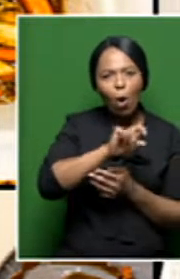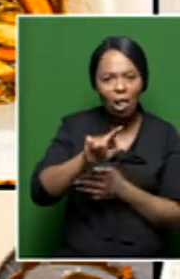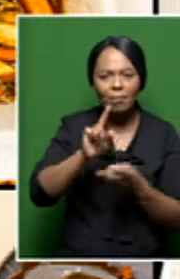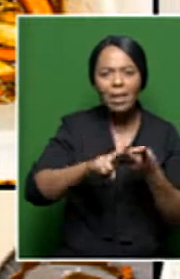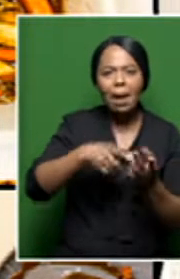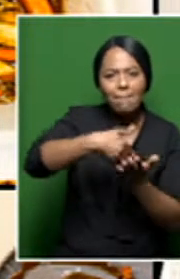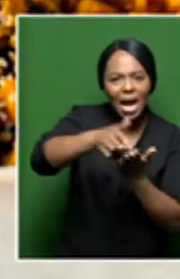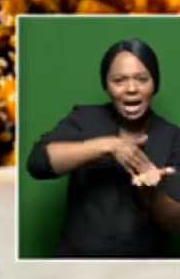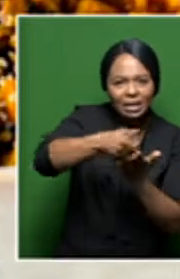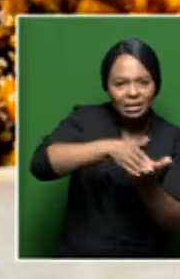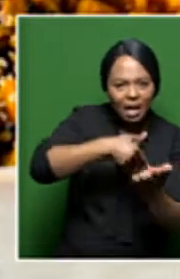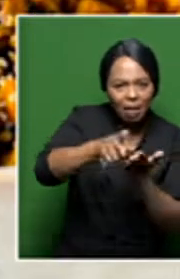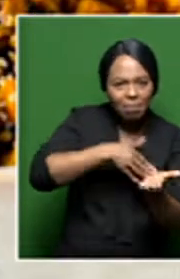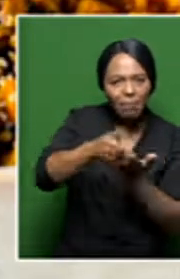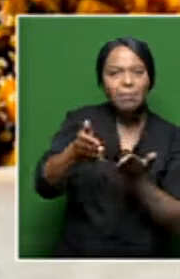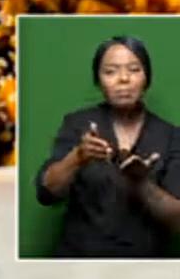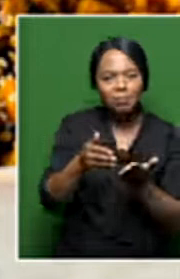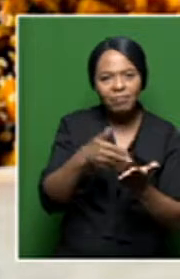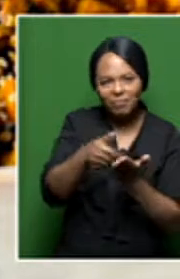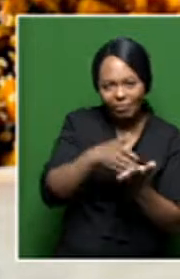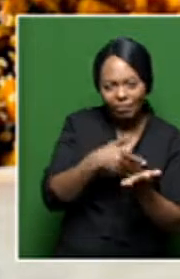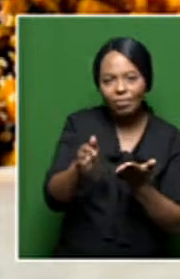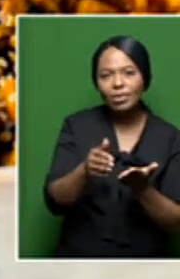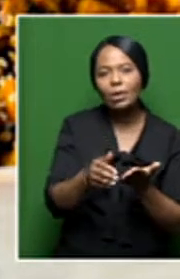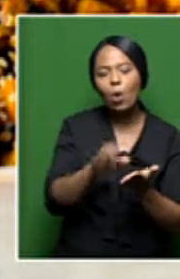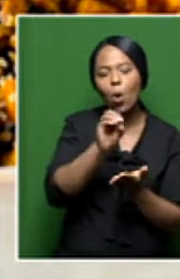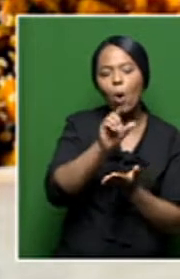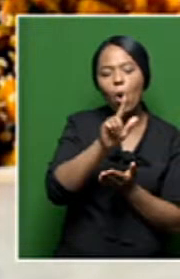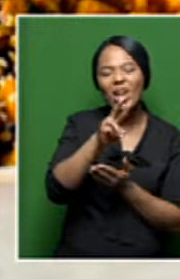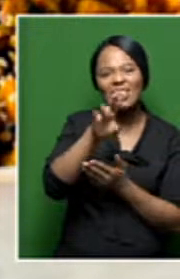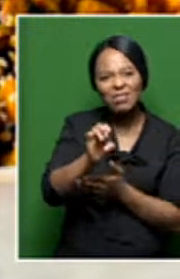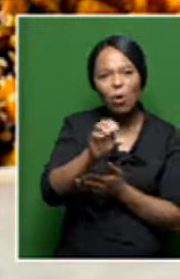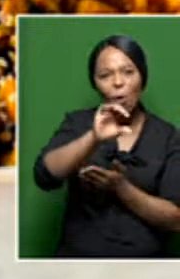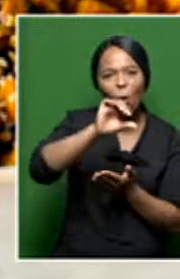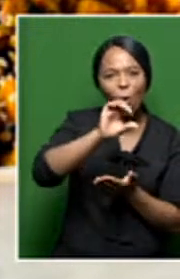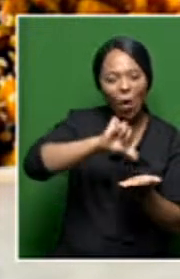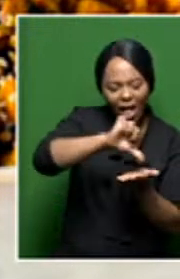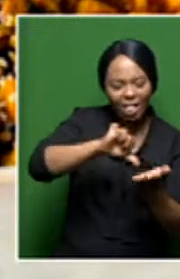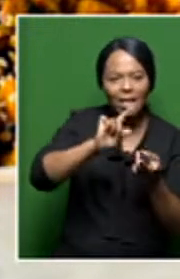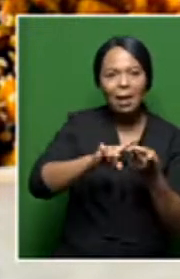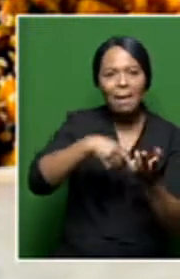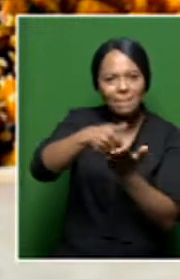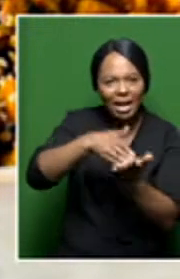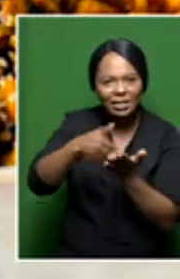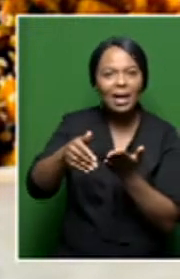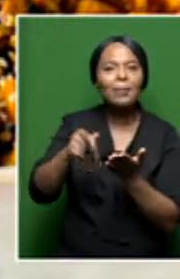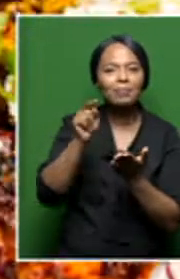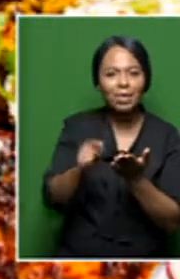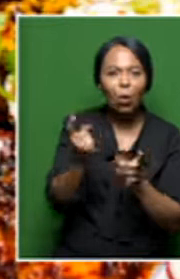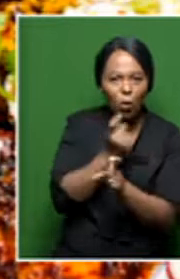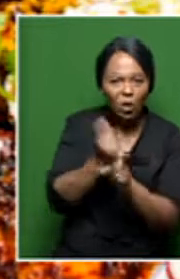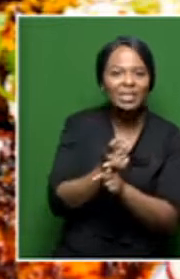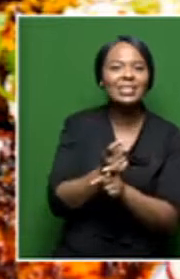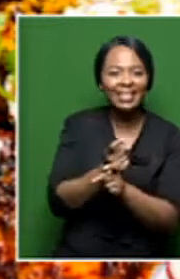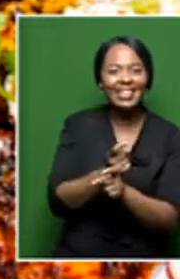Butter. Well, not necessarily in my pantry, in my fridge. That's in olive oil, butter, garlic powder. I'm always with it. Soy sauce and